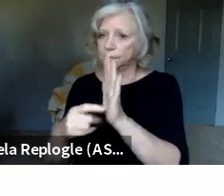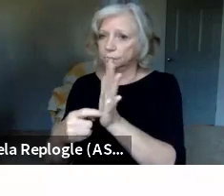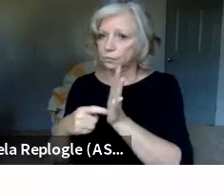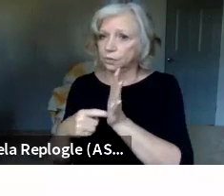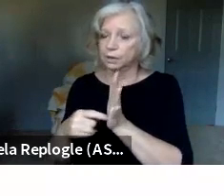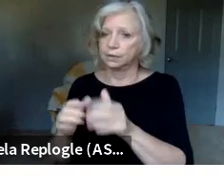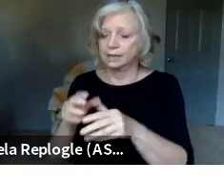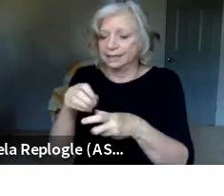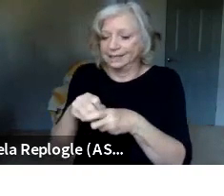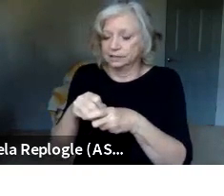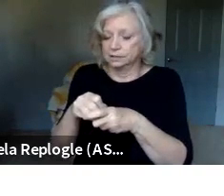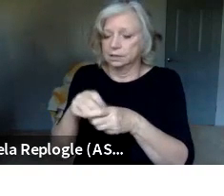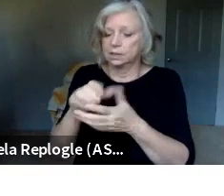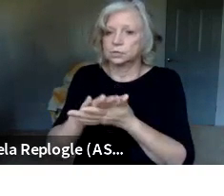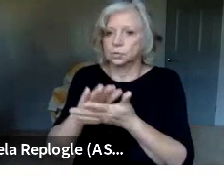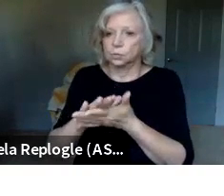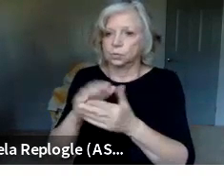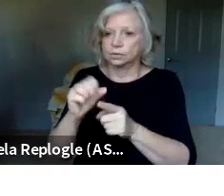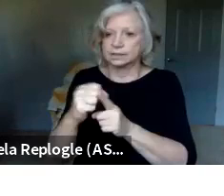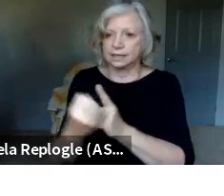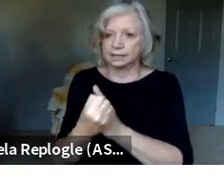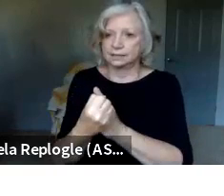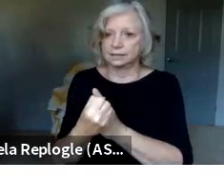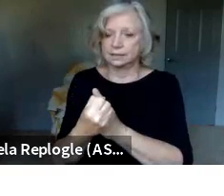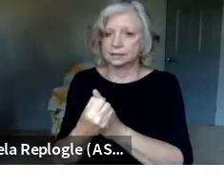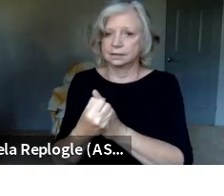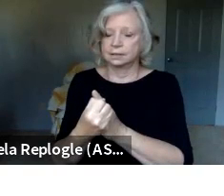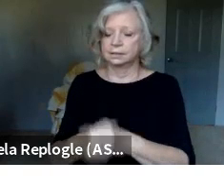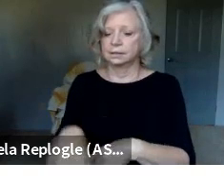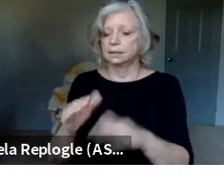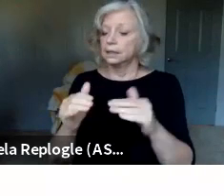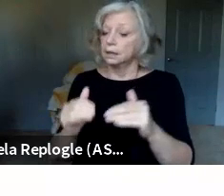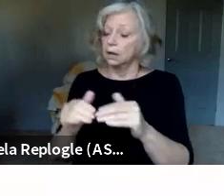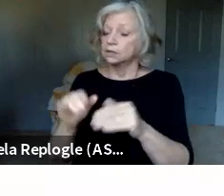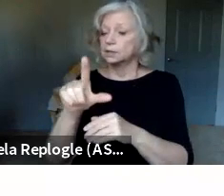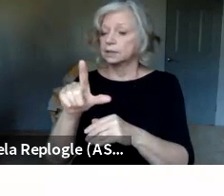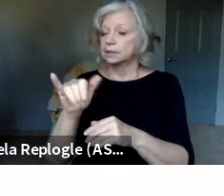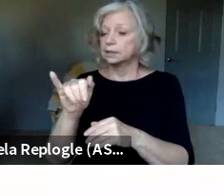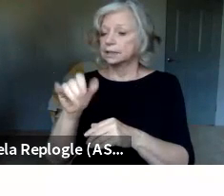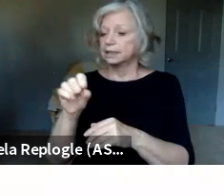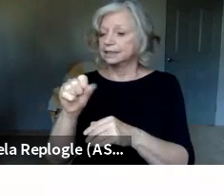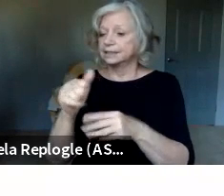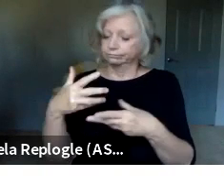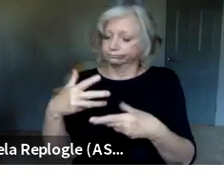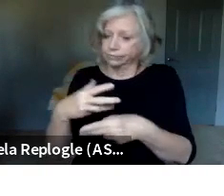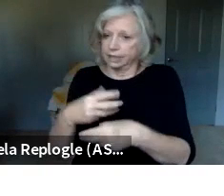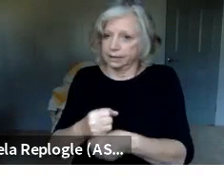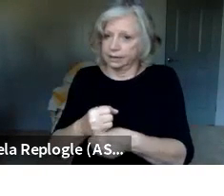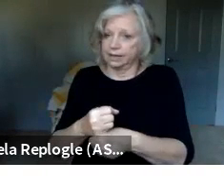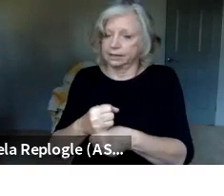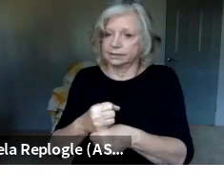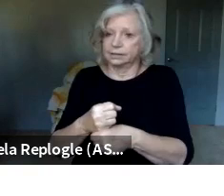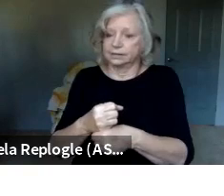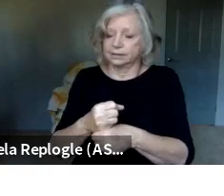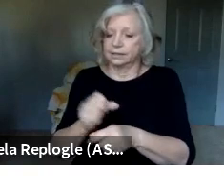in school settings. And Lisa Erickson pretty much outlined those